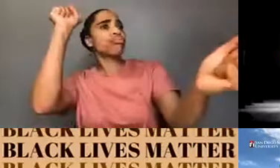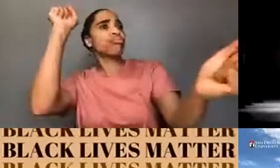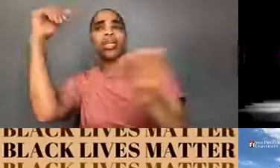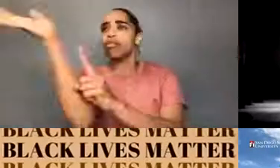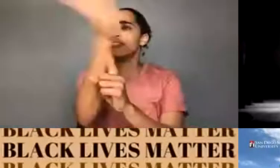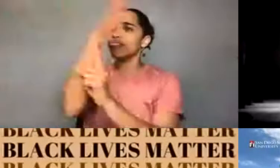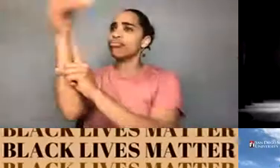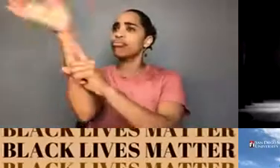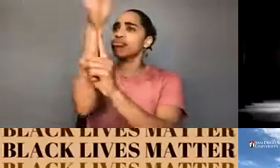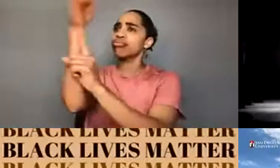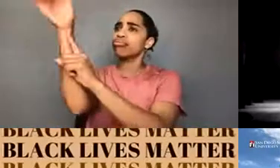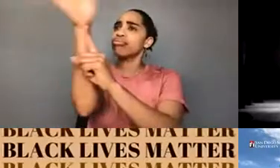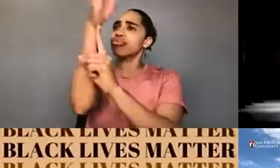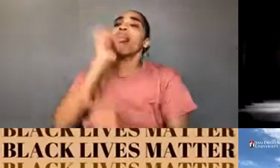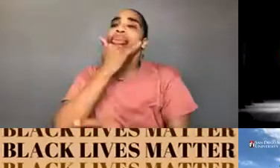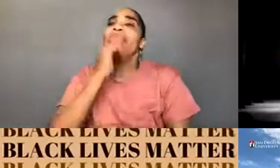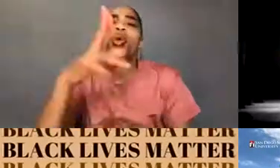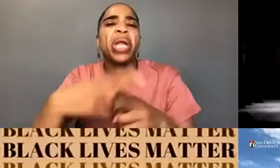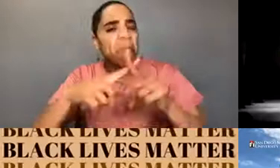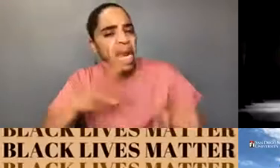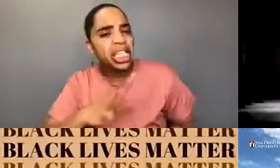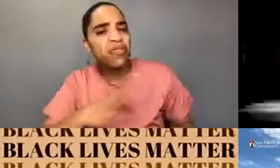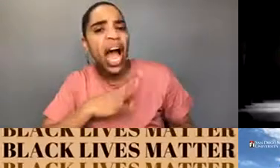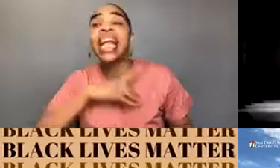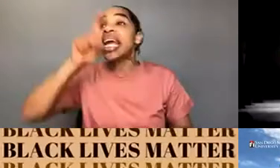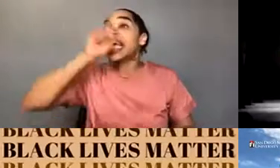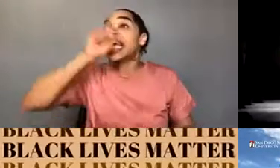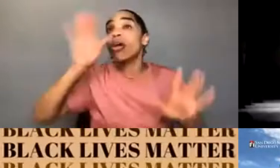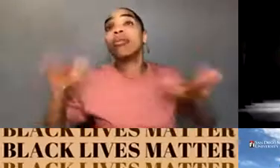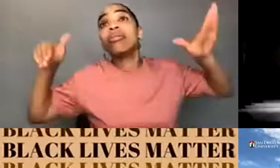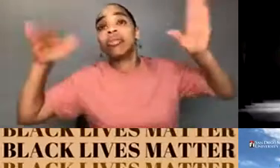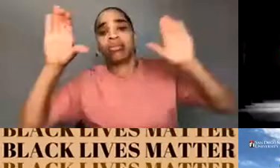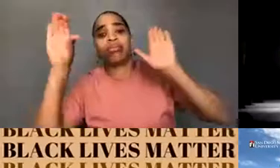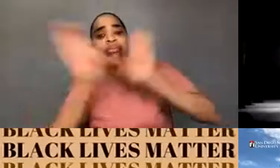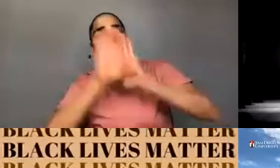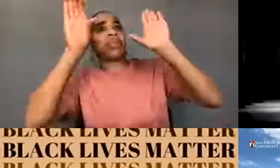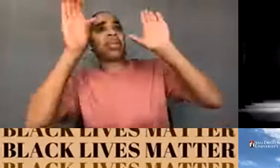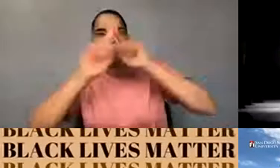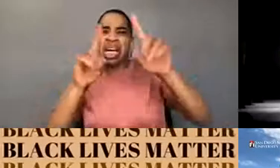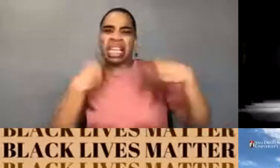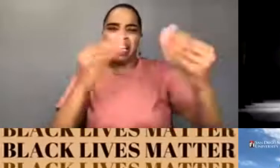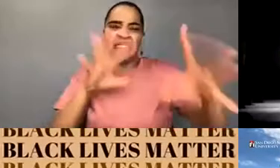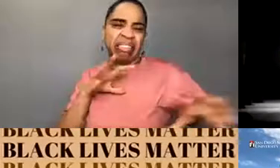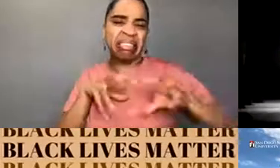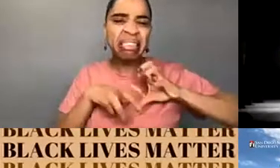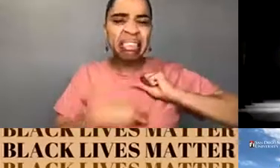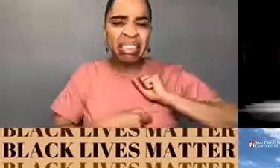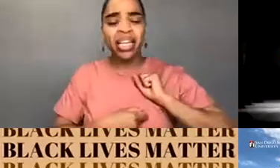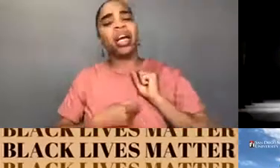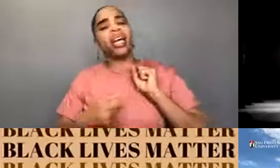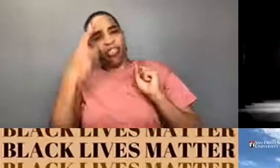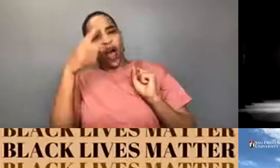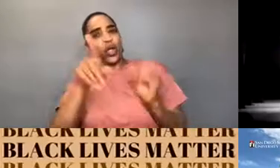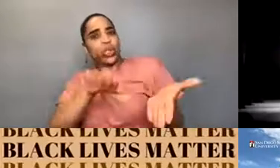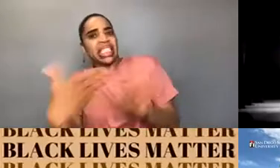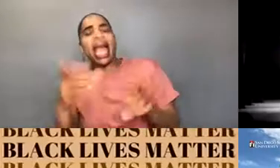still mispronounces your name, but it's getting closer. The bald eagle apologized for clawing at your flesh. It thought you were already dead. It's an honest